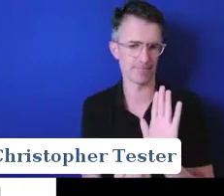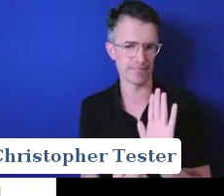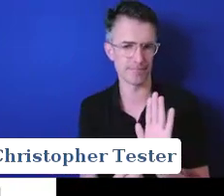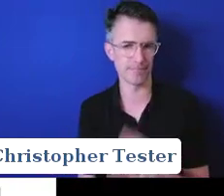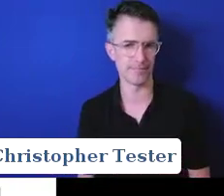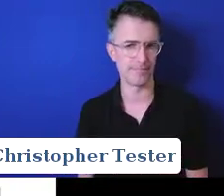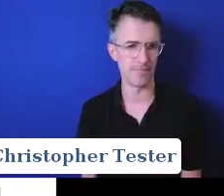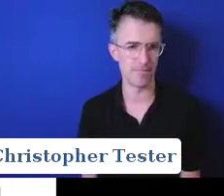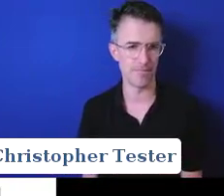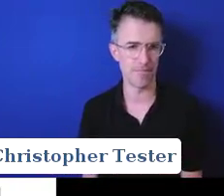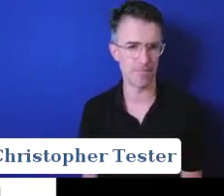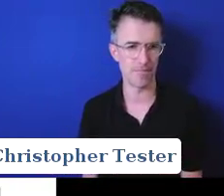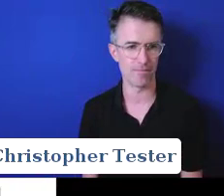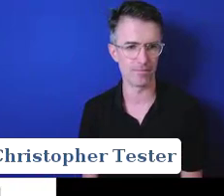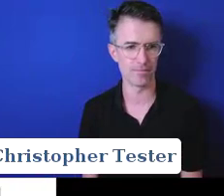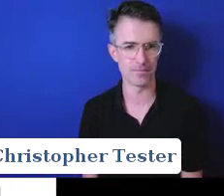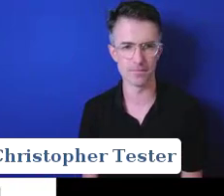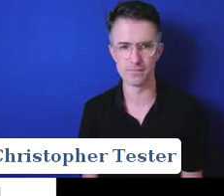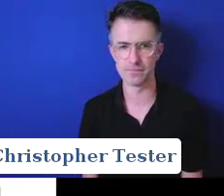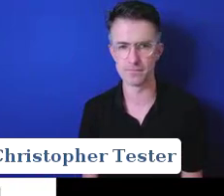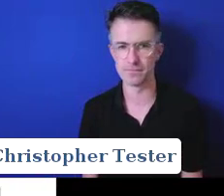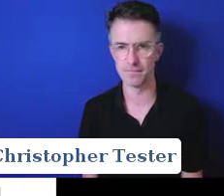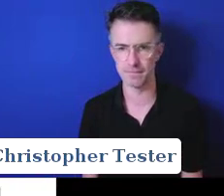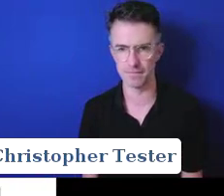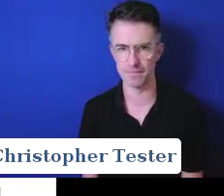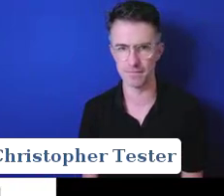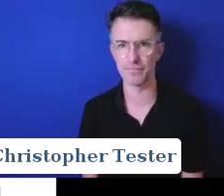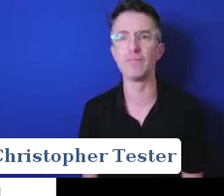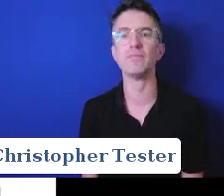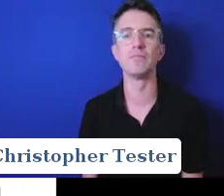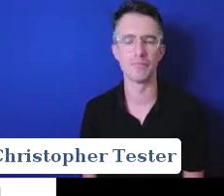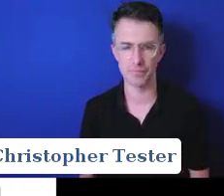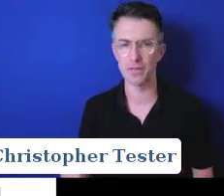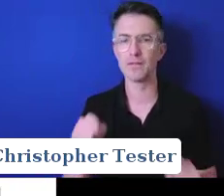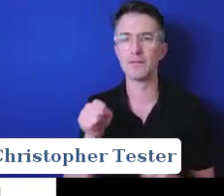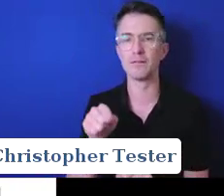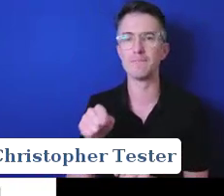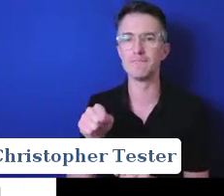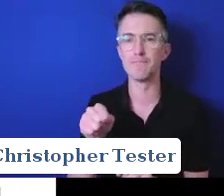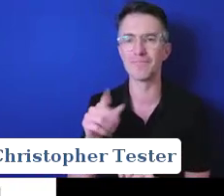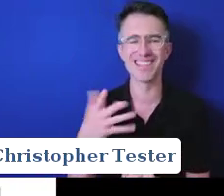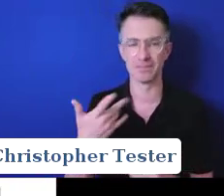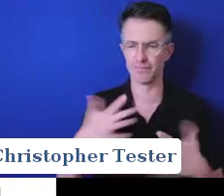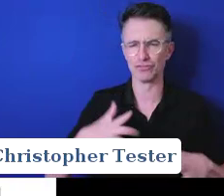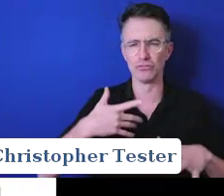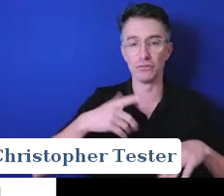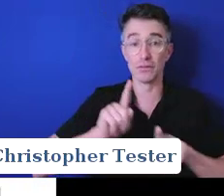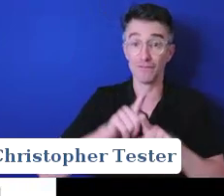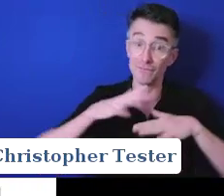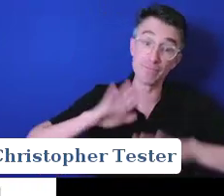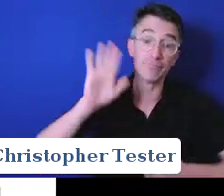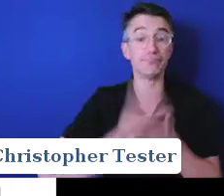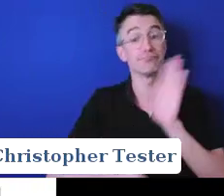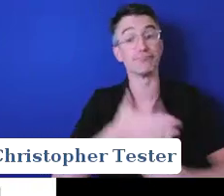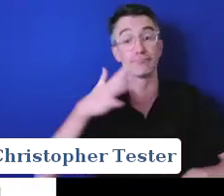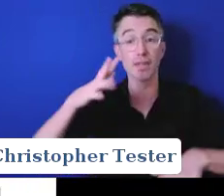a preliminary findings and we are in the process of finalization. The objectives of the evaluation is